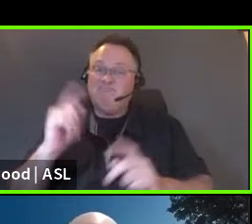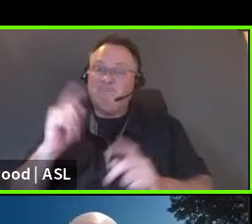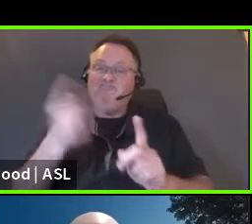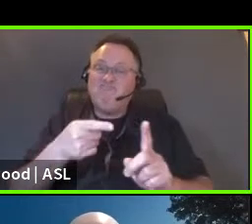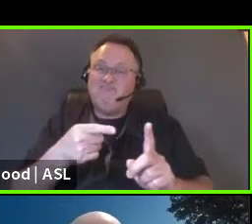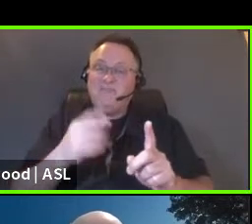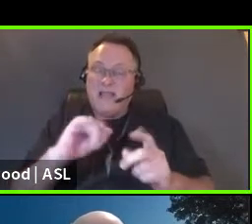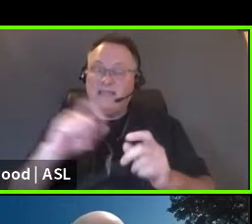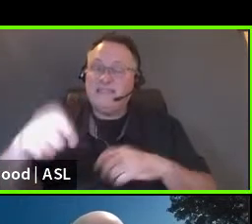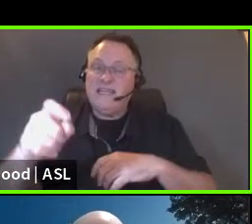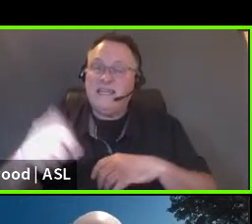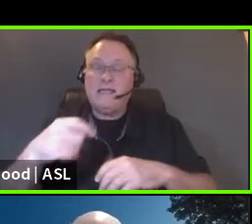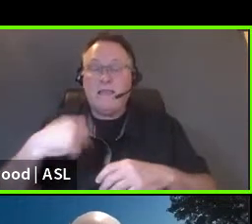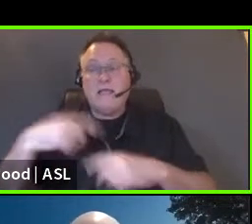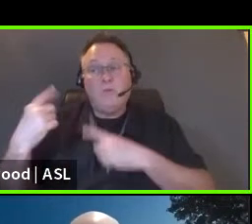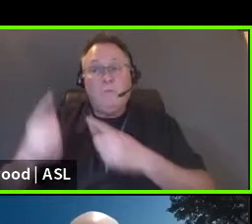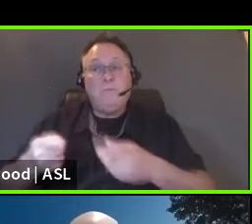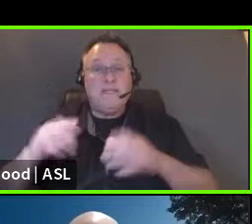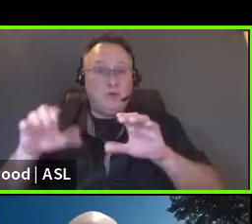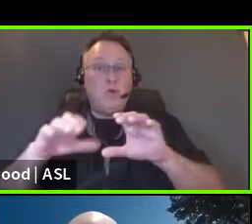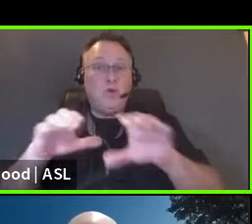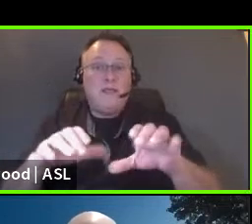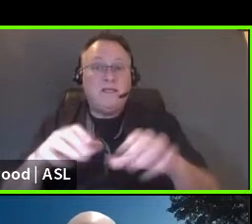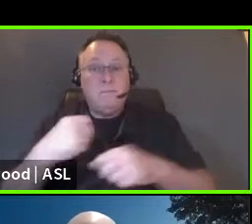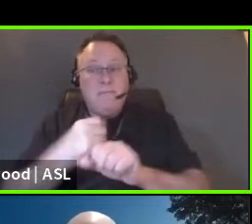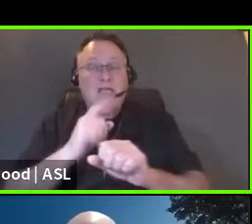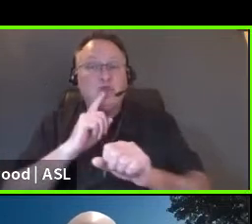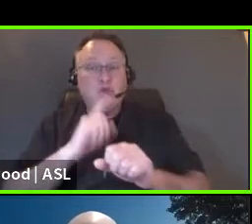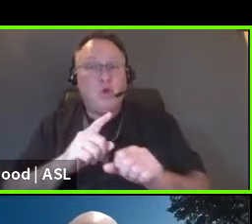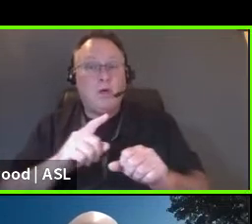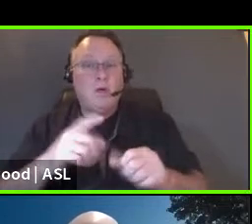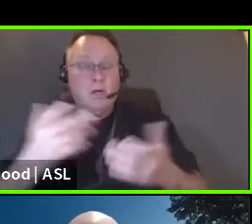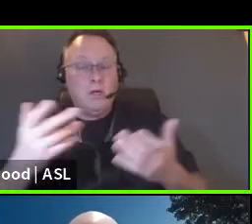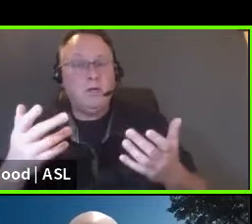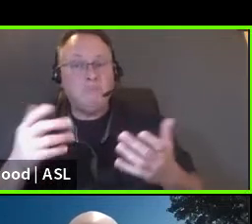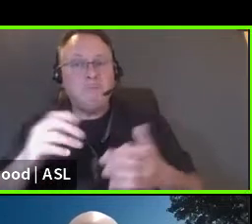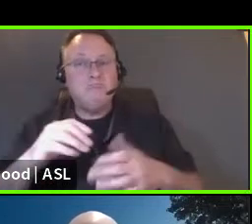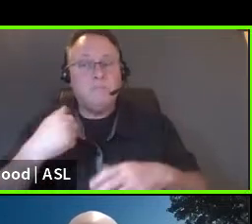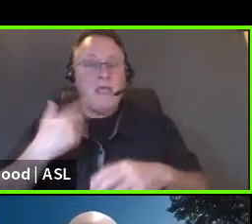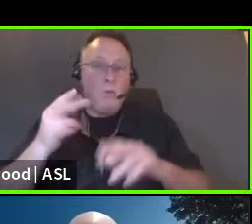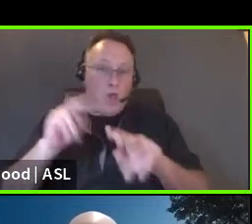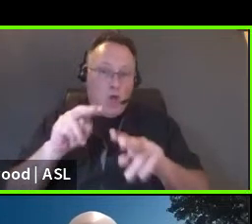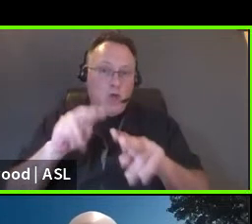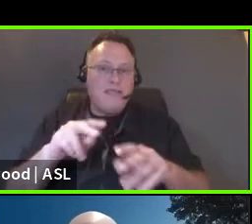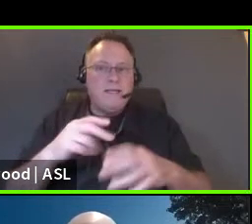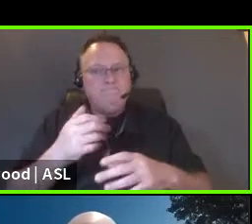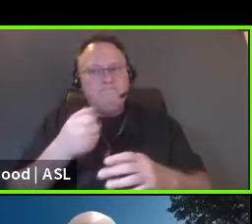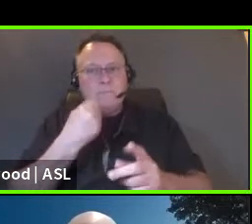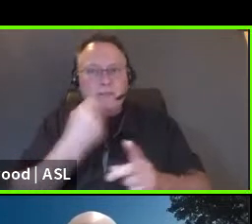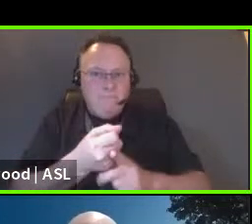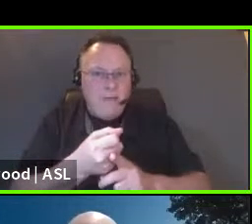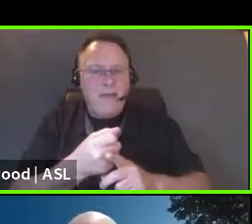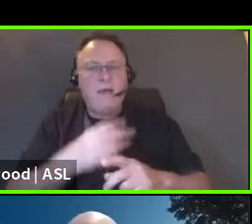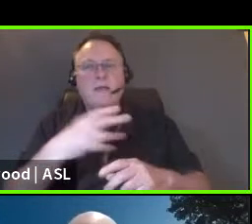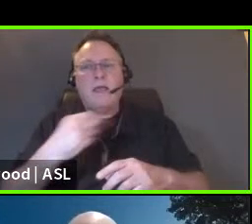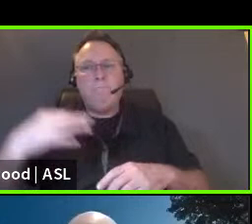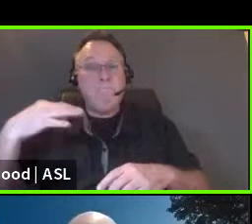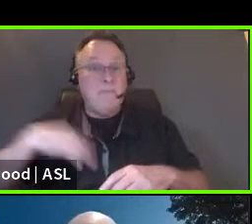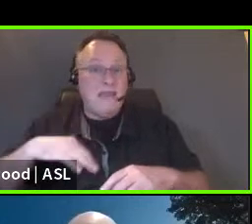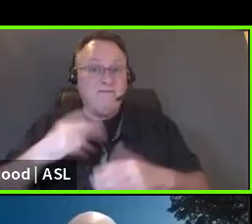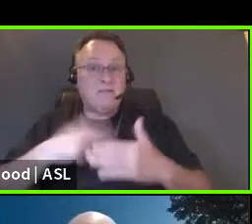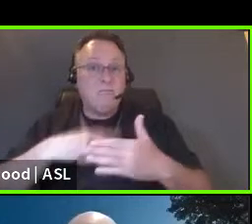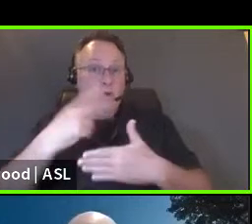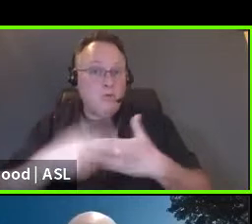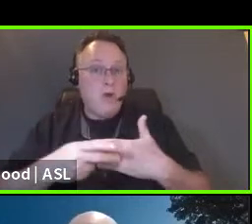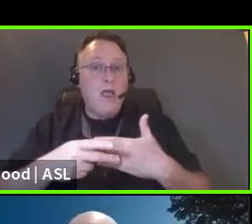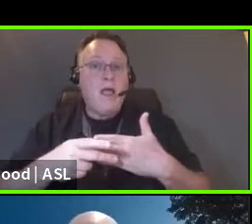and that's what we've been doing to make sure that we're looking at impacts, we're looking at how the benefits of the program are